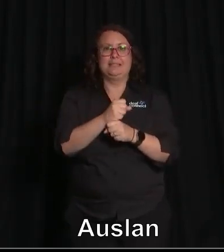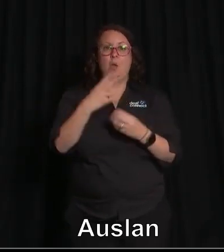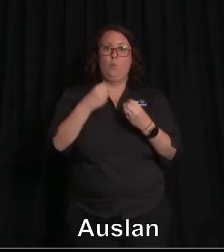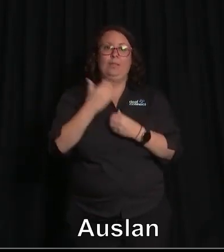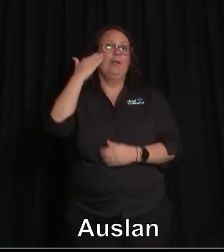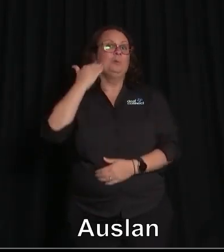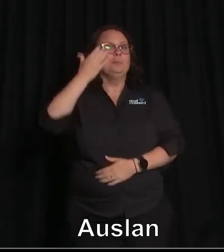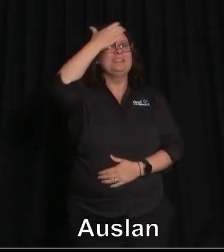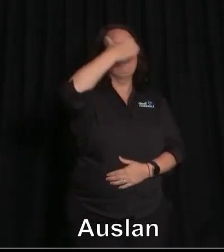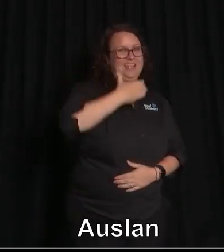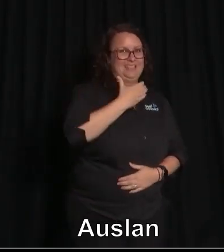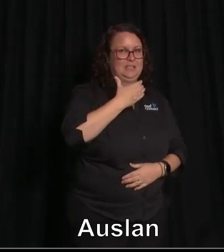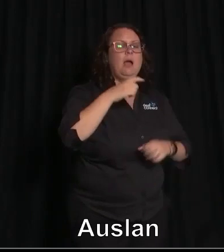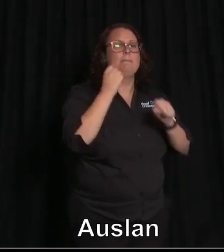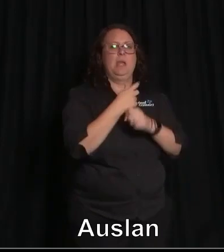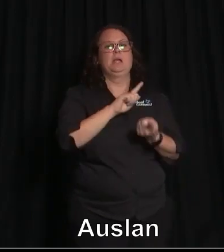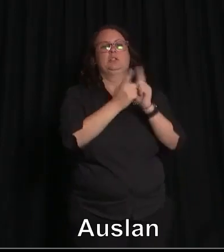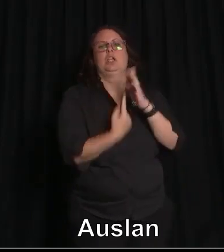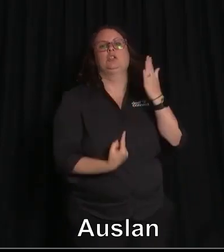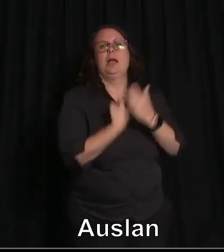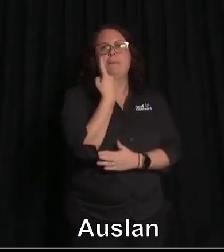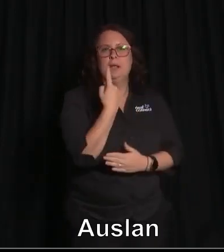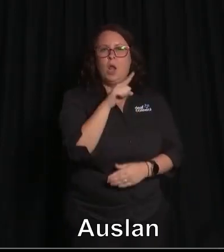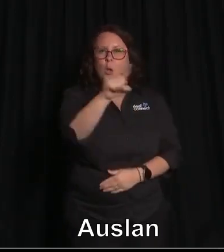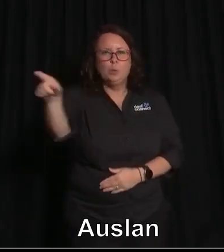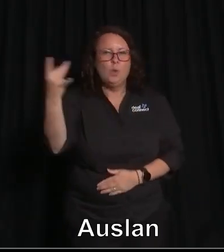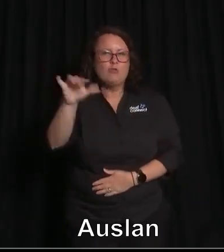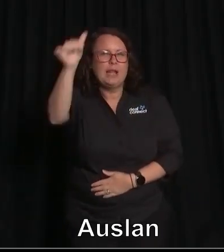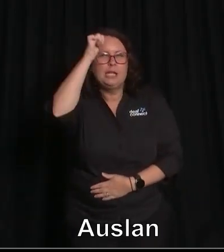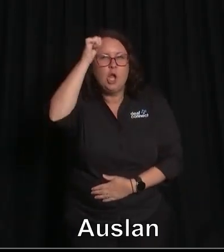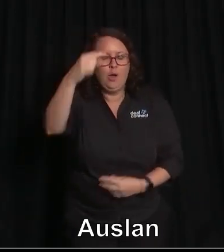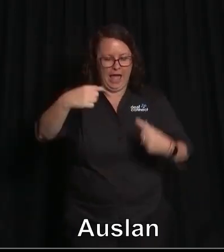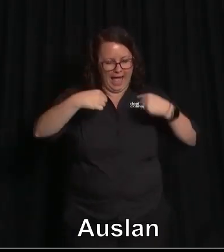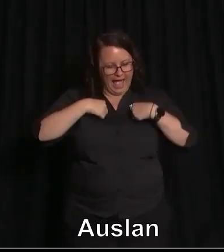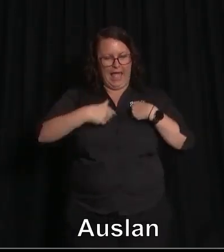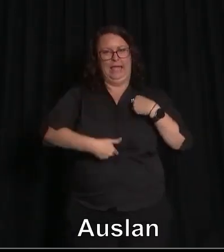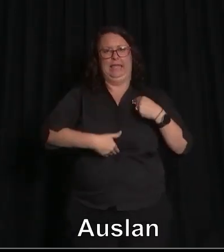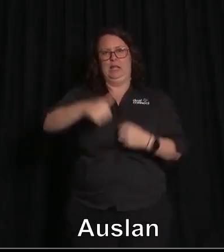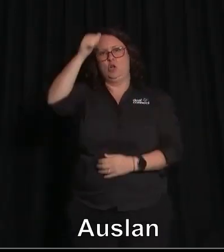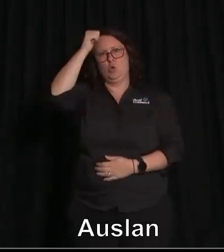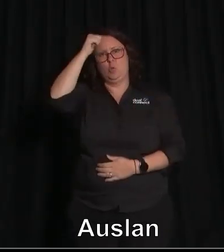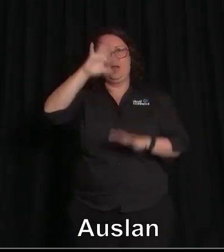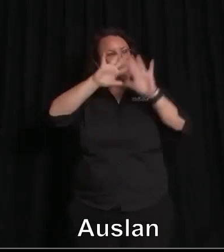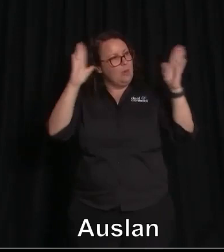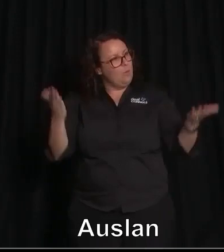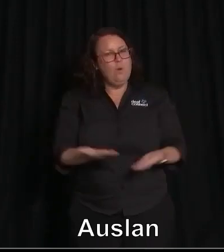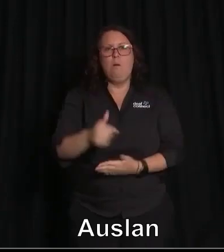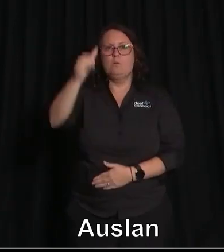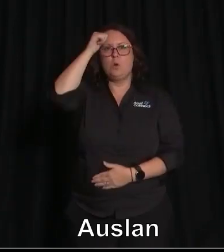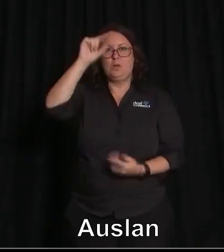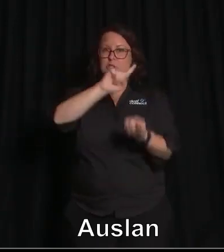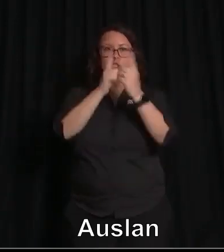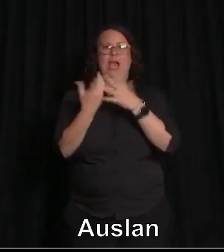been responsible for most of the changes. And you know this, and I know this, the world knows this. Change is